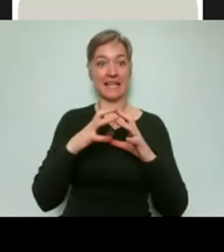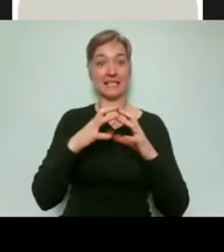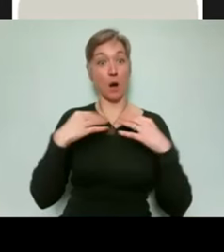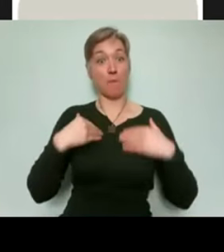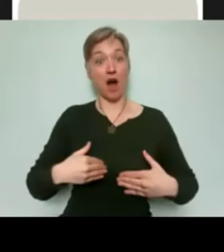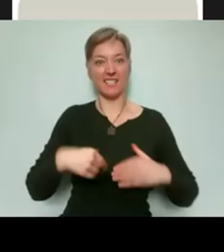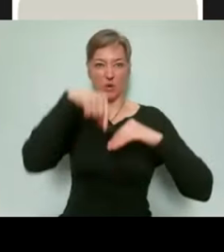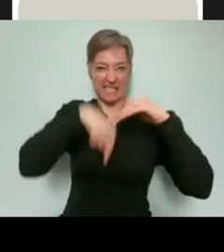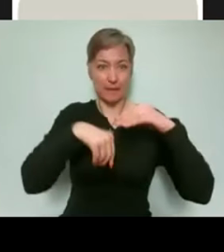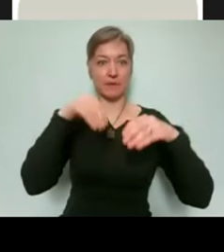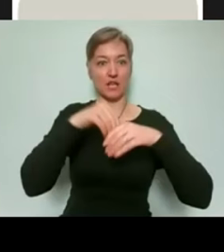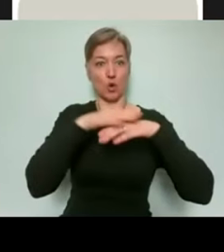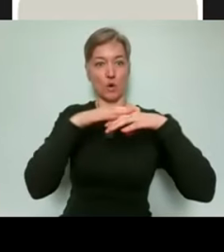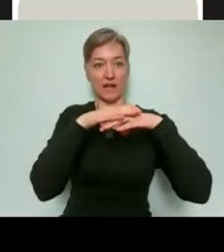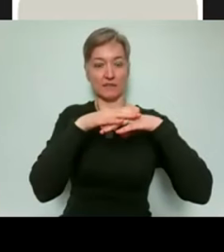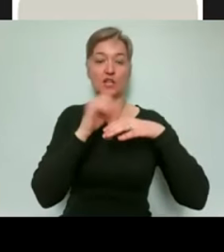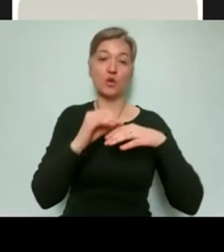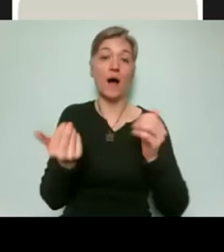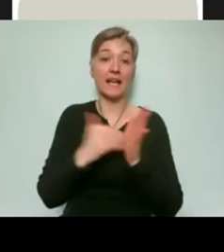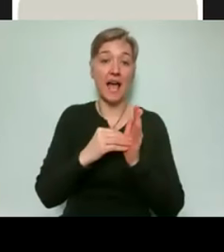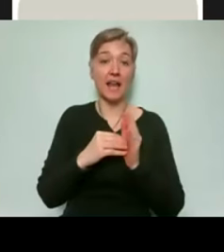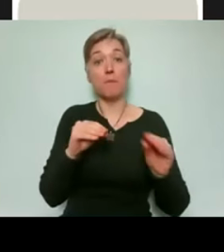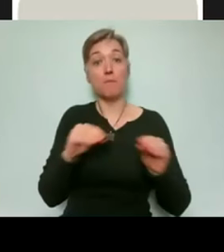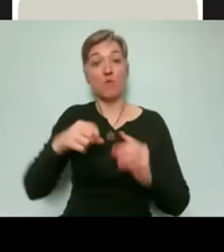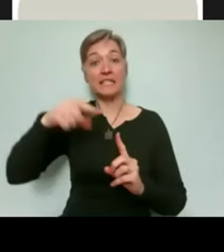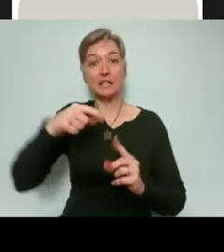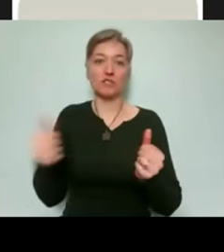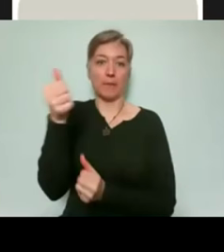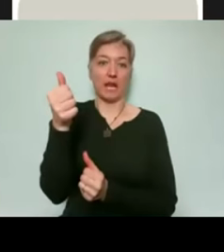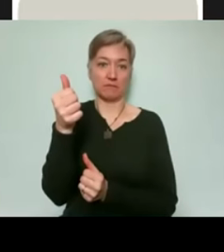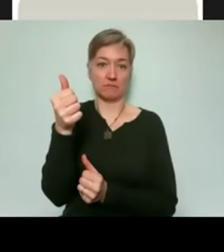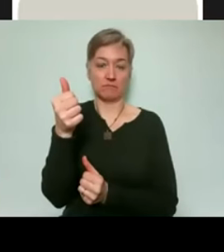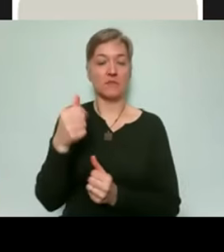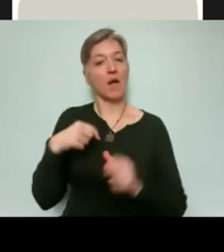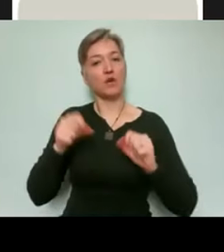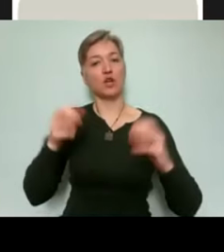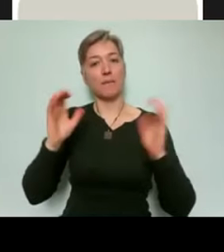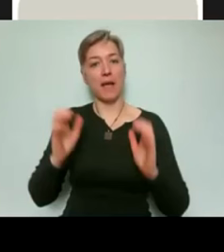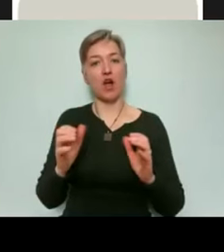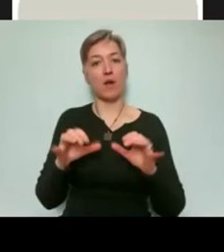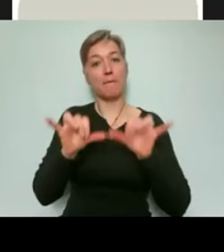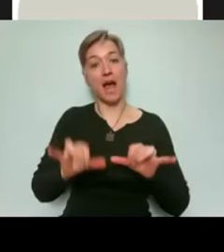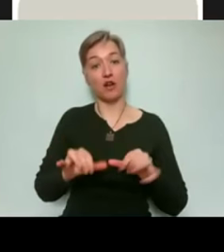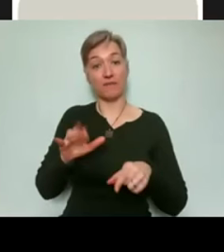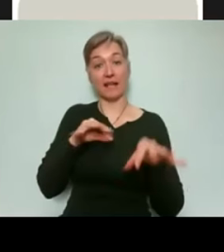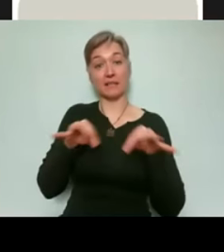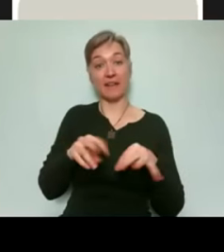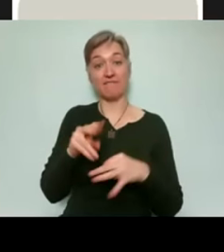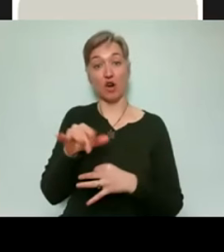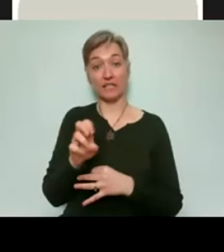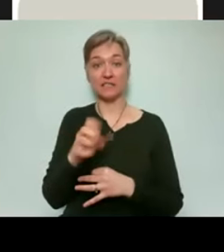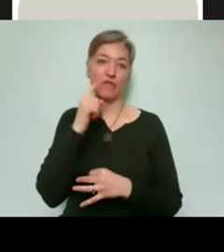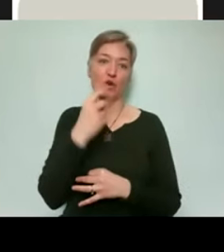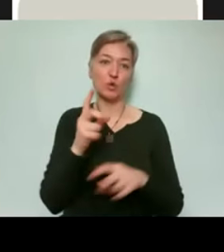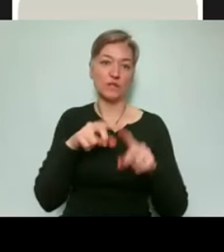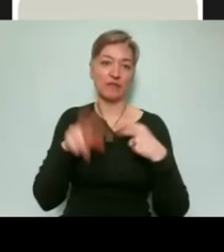We again found that movement signals dominate. And we also were able to compare the pattern of explained variance for these two different cell types. And we